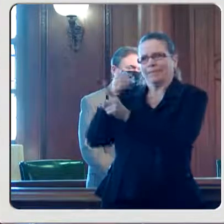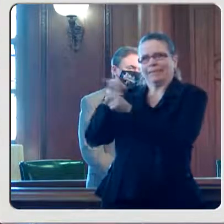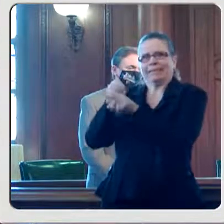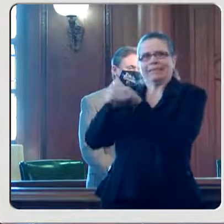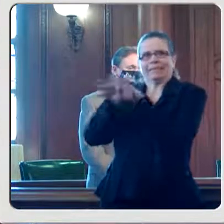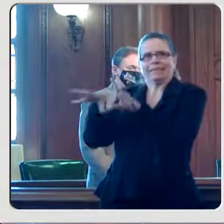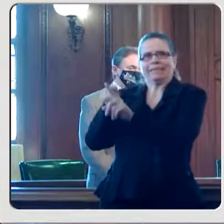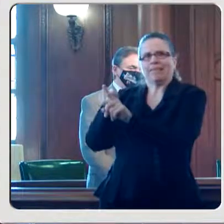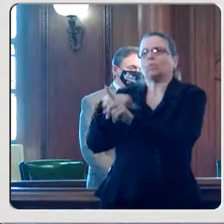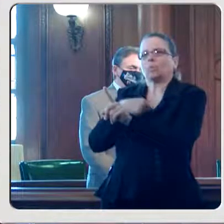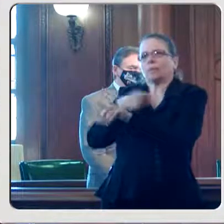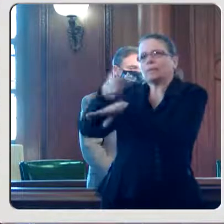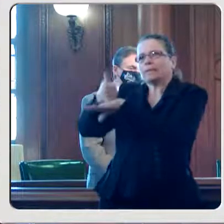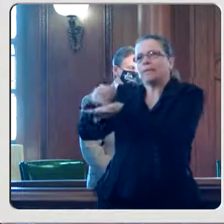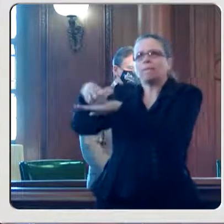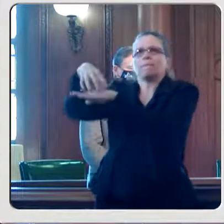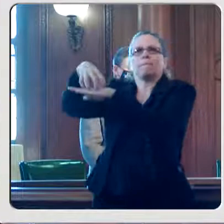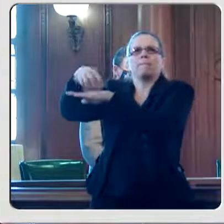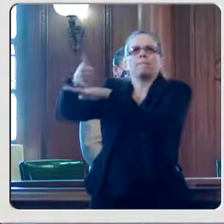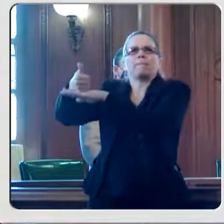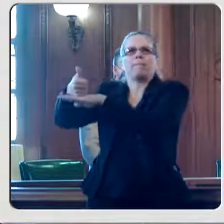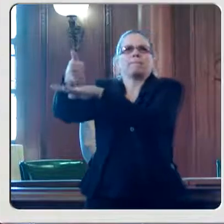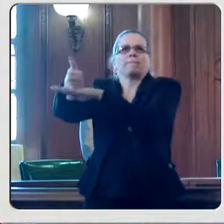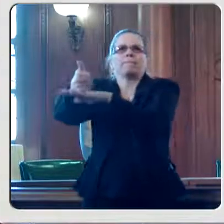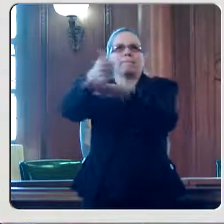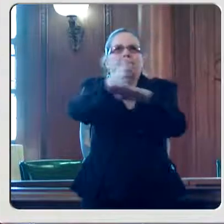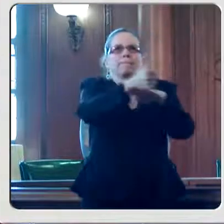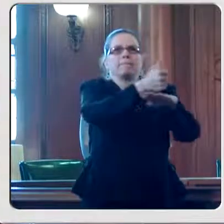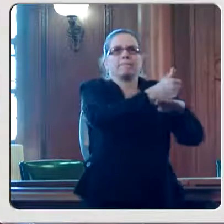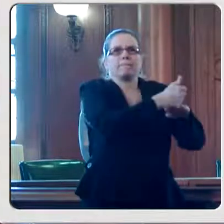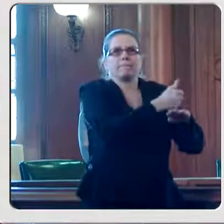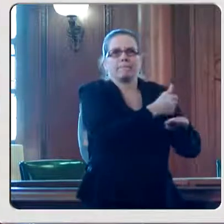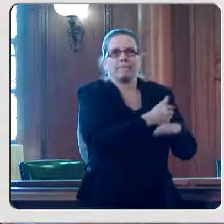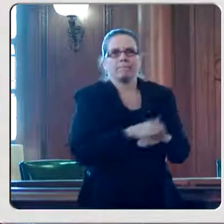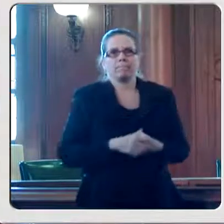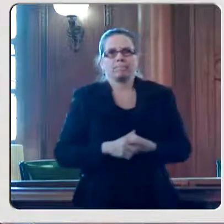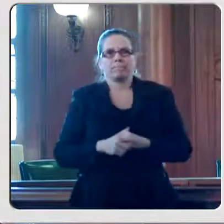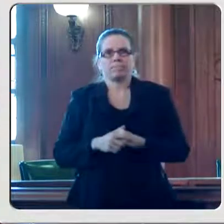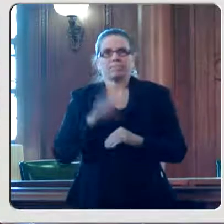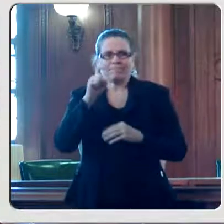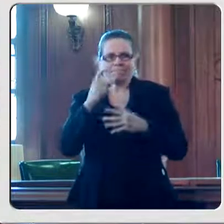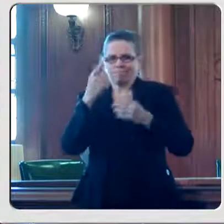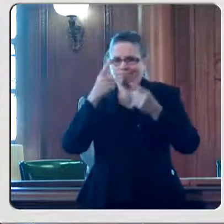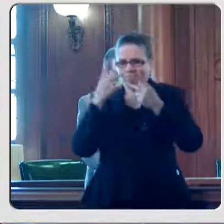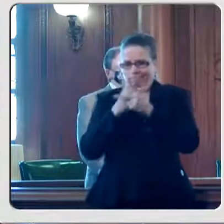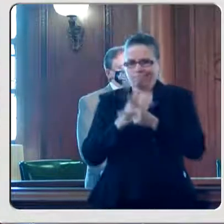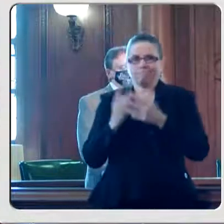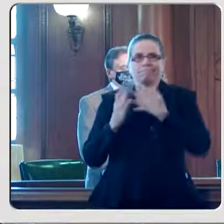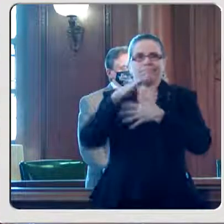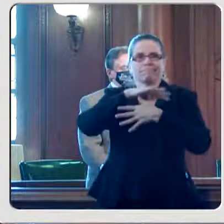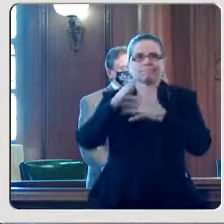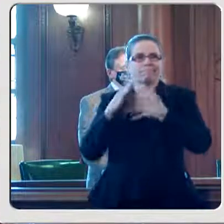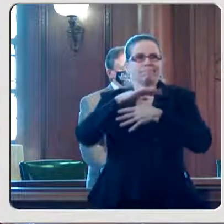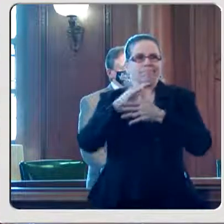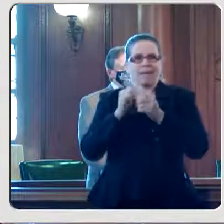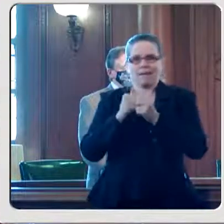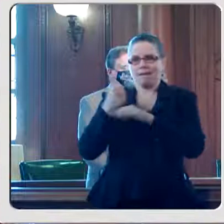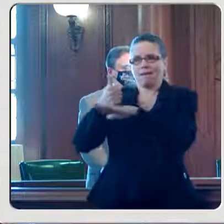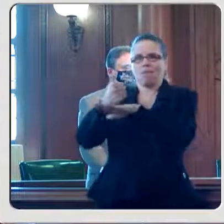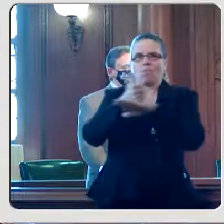be prioritized and be considered as we get additional